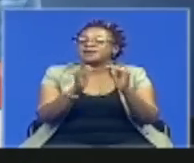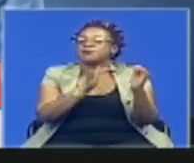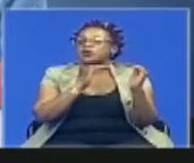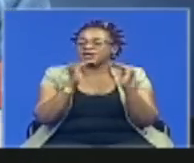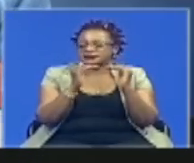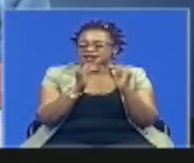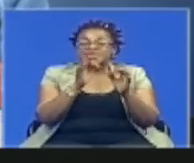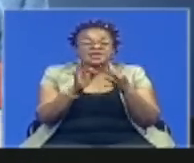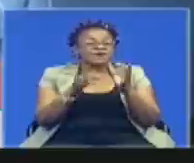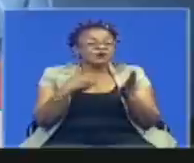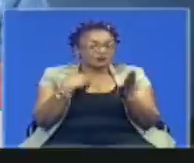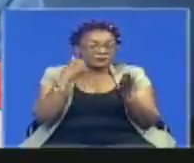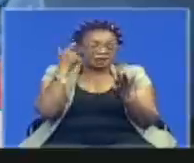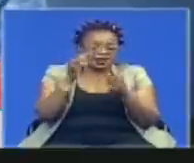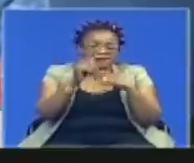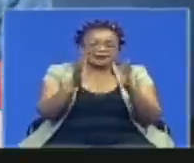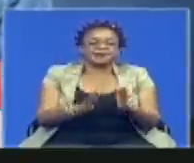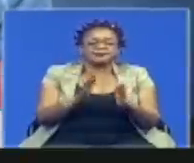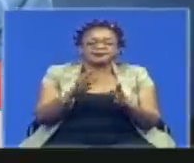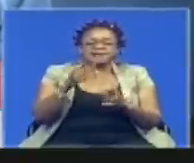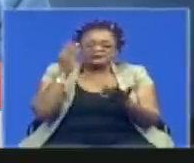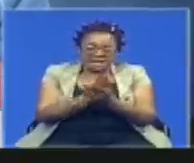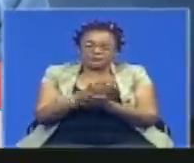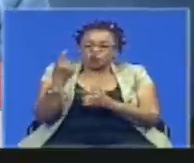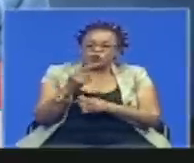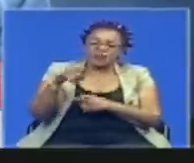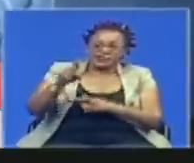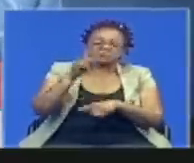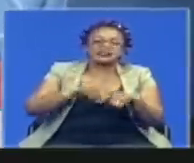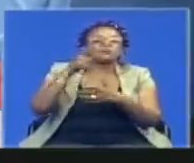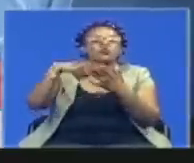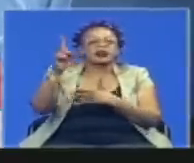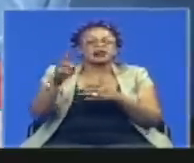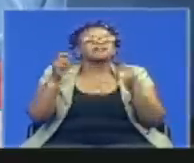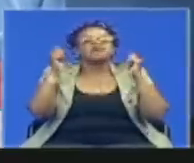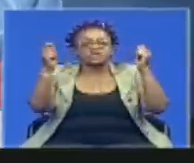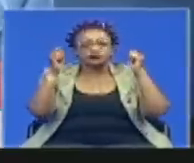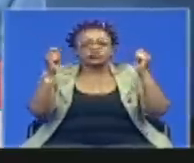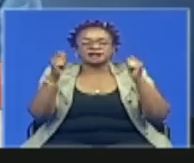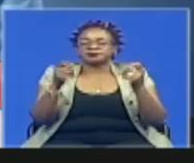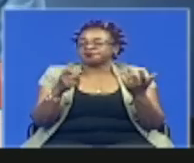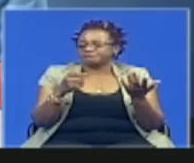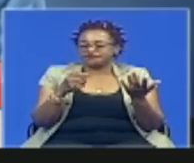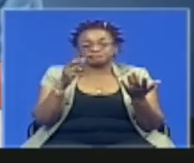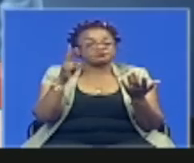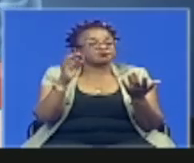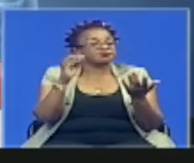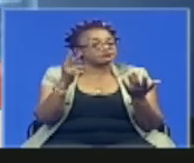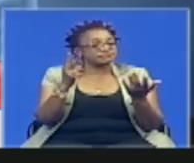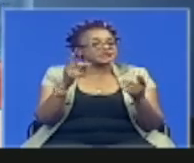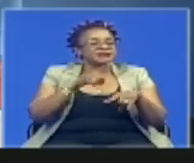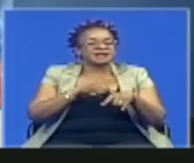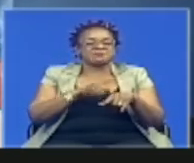leadership that believes that only them, who, when they win, that's when there is victory, 2002, when their side